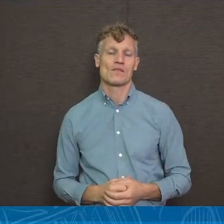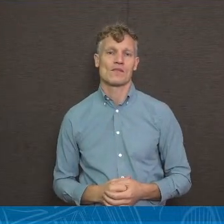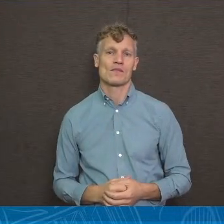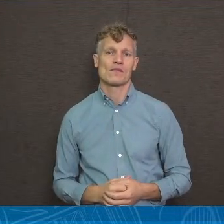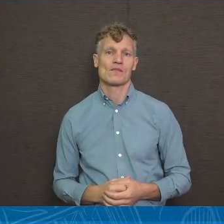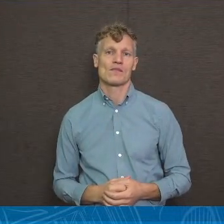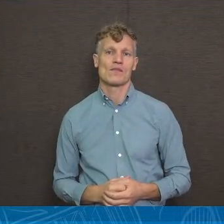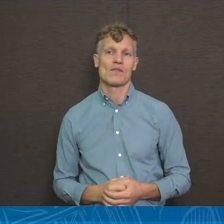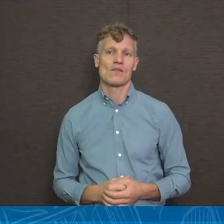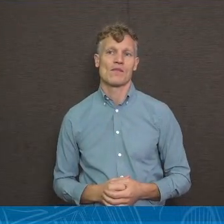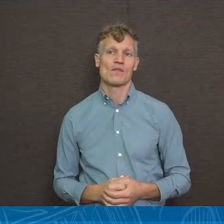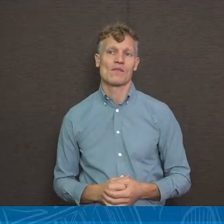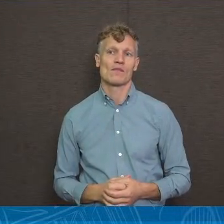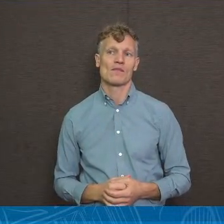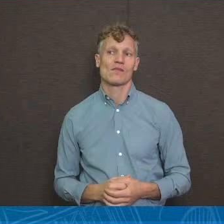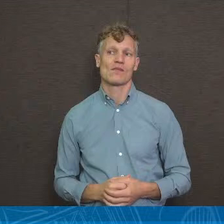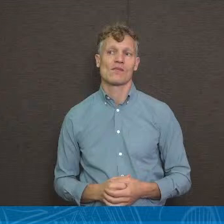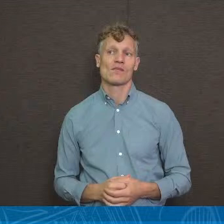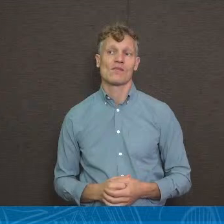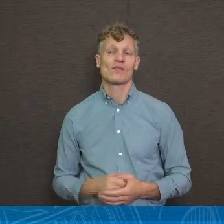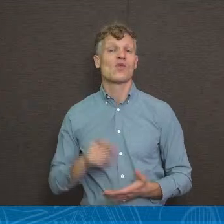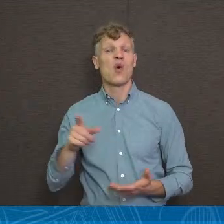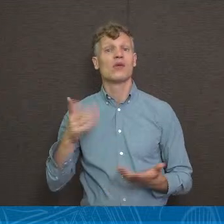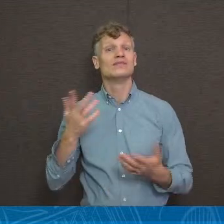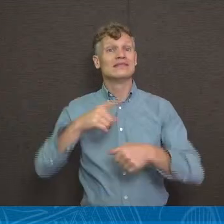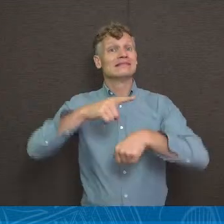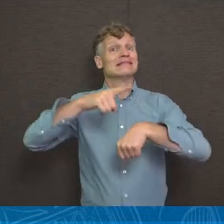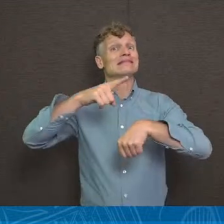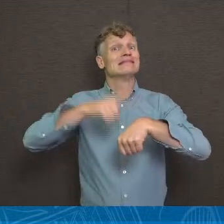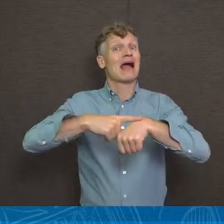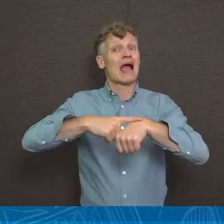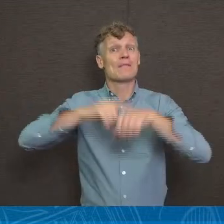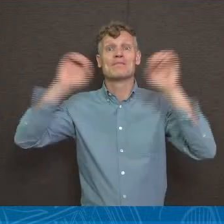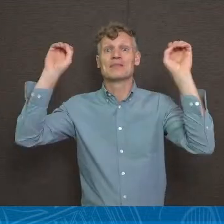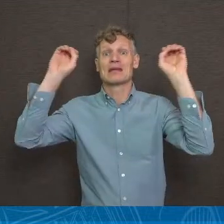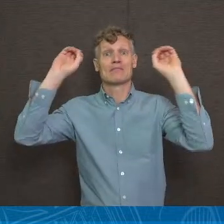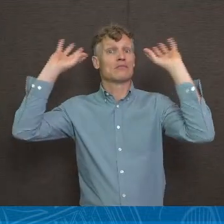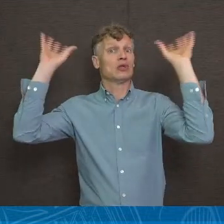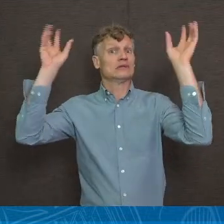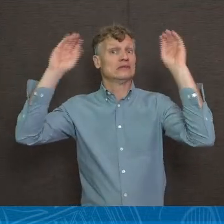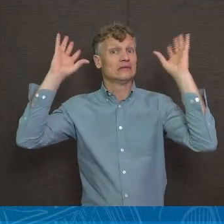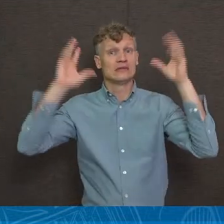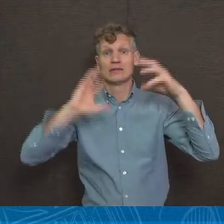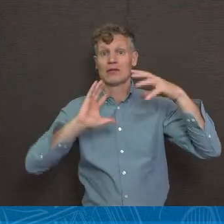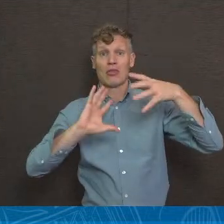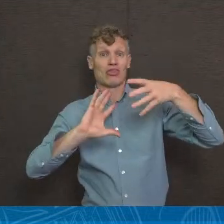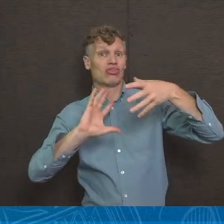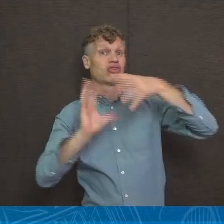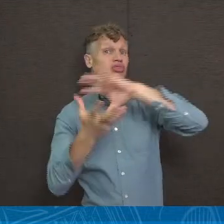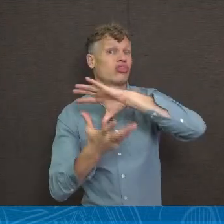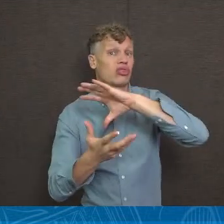addressing disasters, risks and emergencies, from